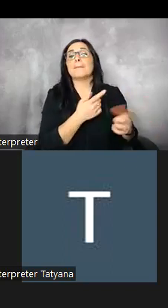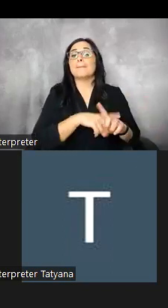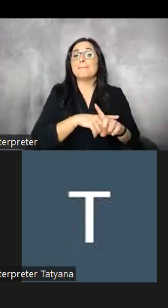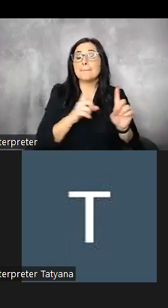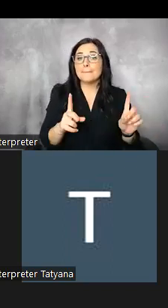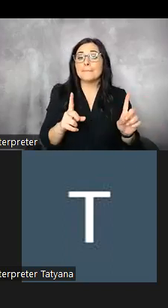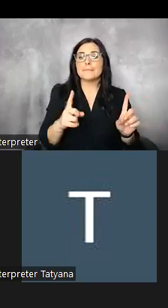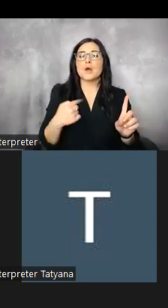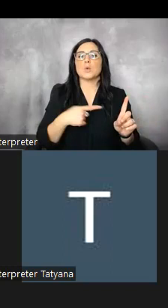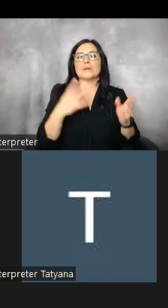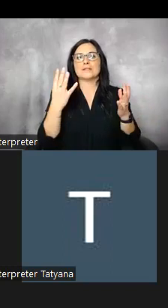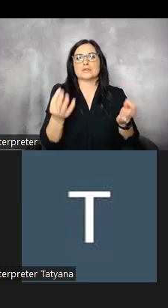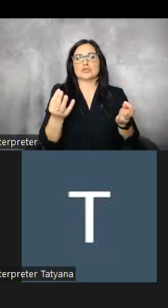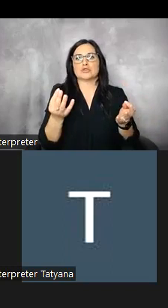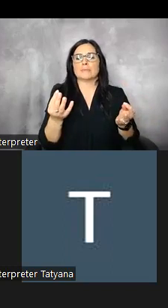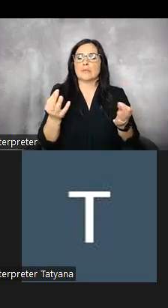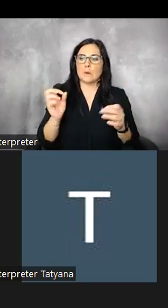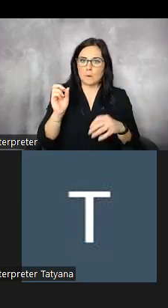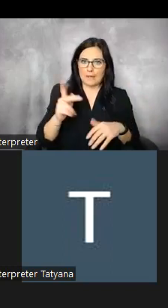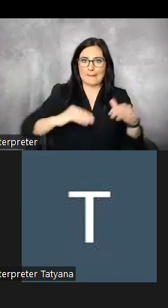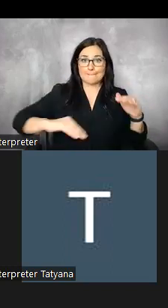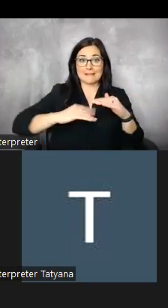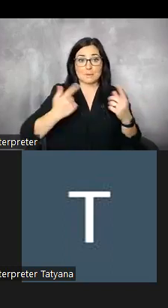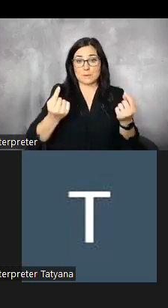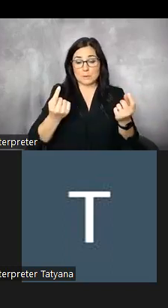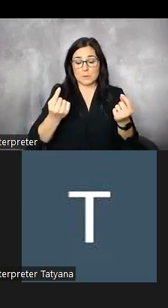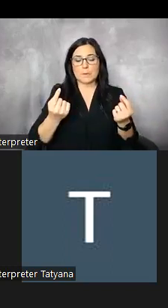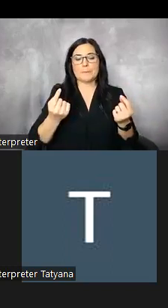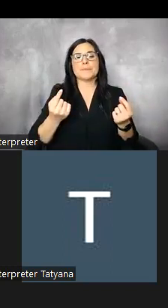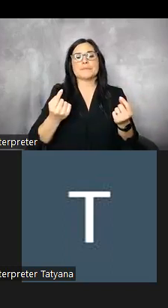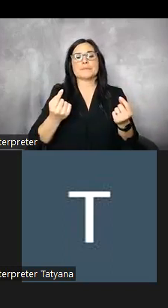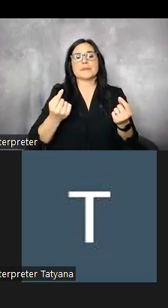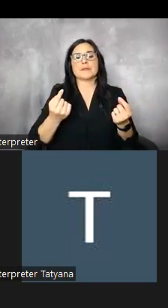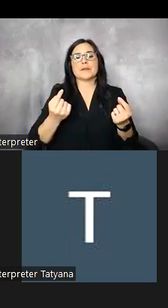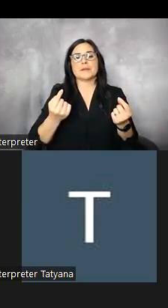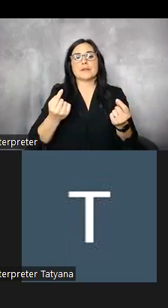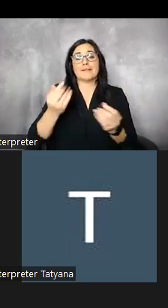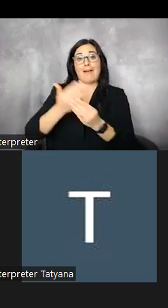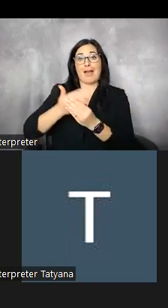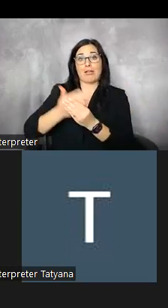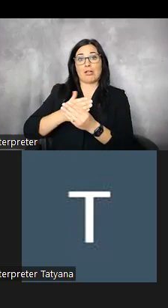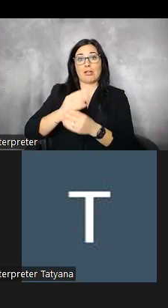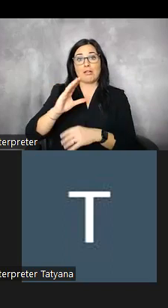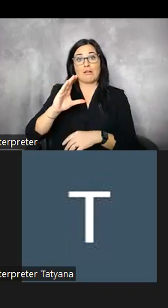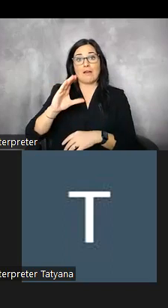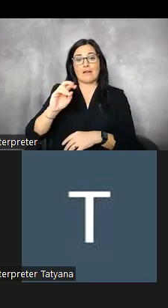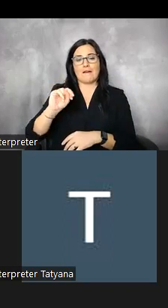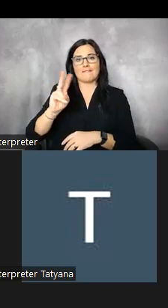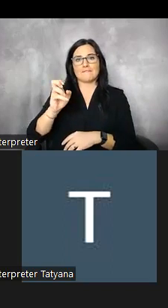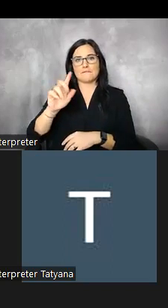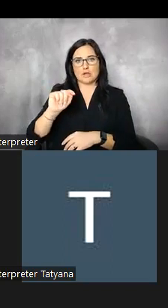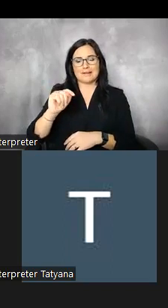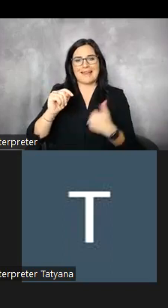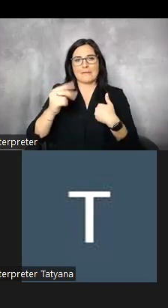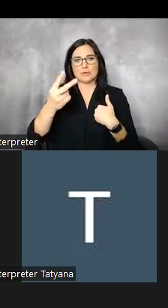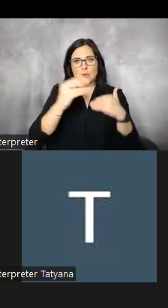did determine, okay, the base way that we do things, if we actually do convert a file, is that we do 2 levels of headers.